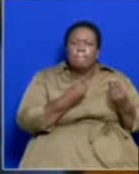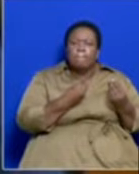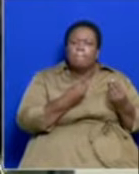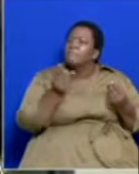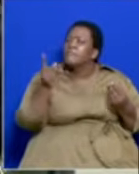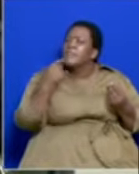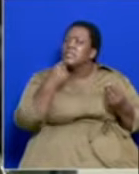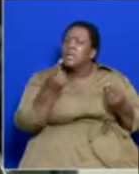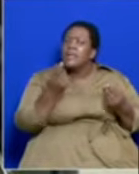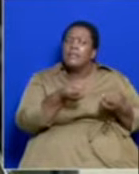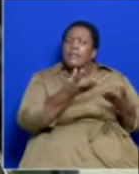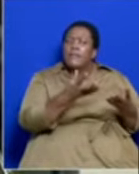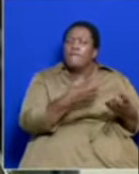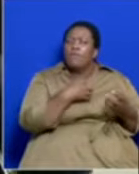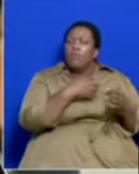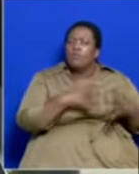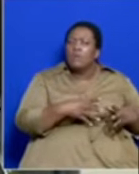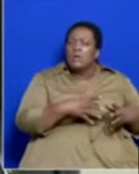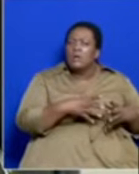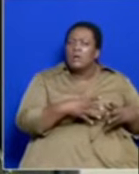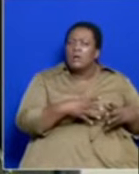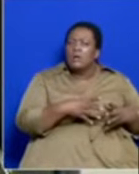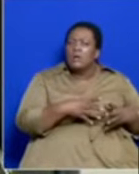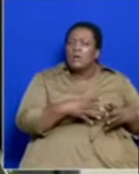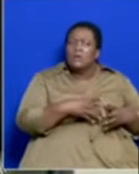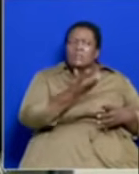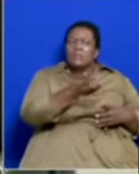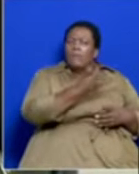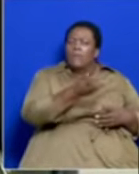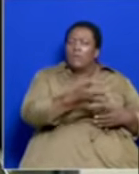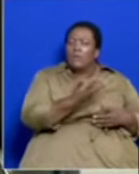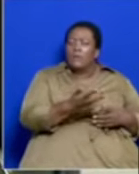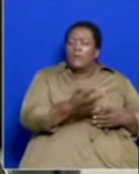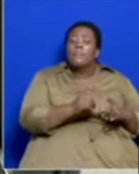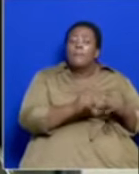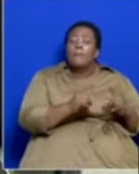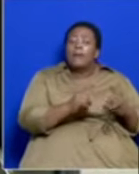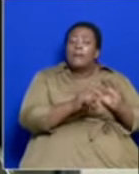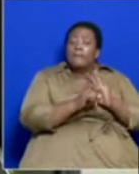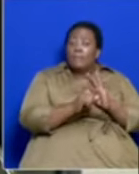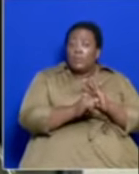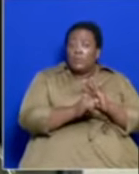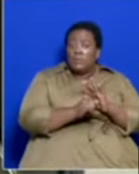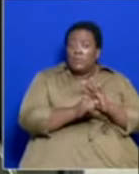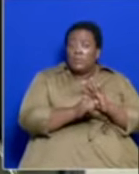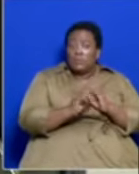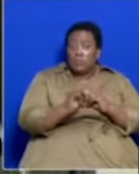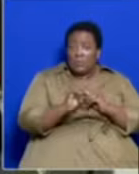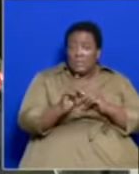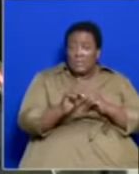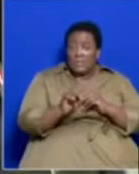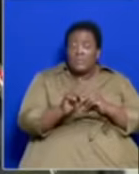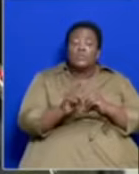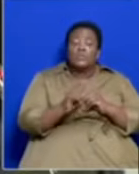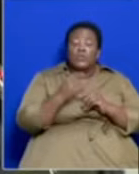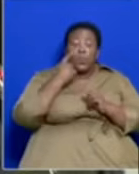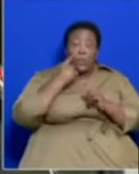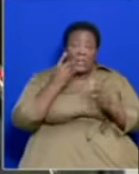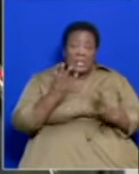owner somewhere. The importance of the witness